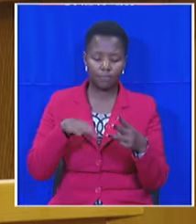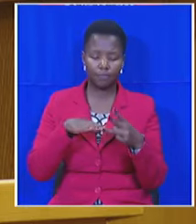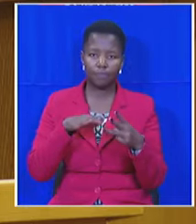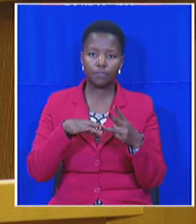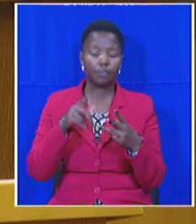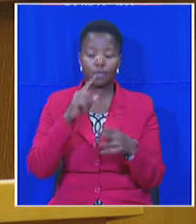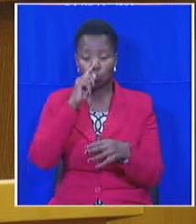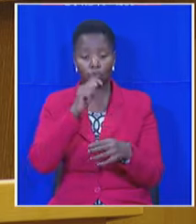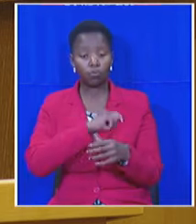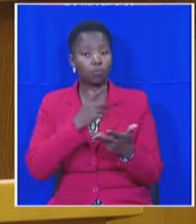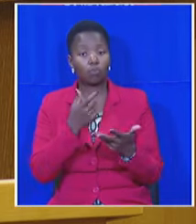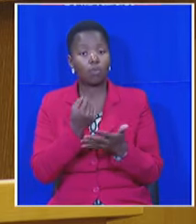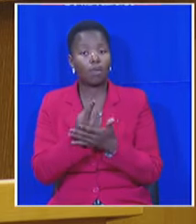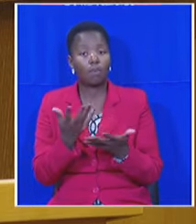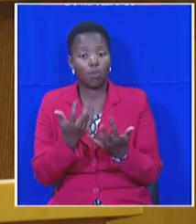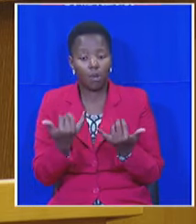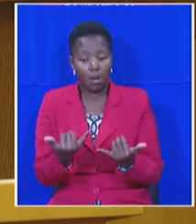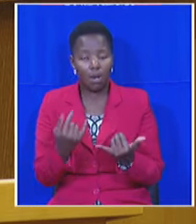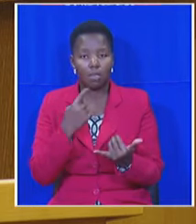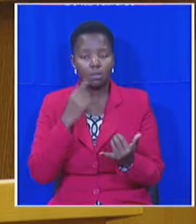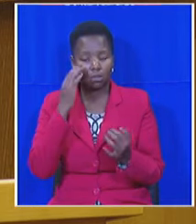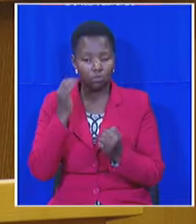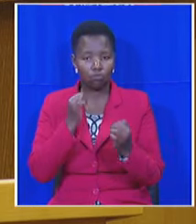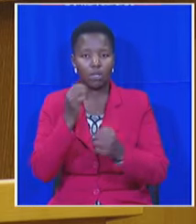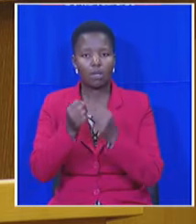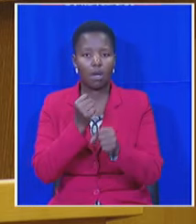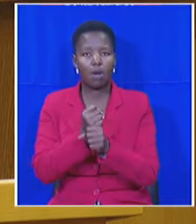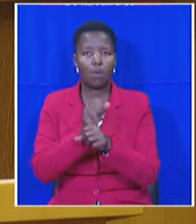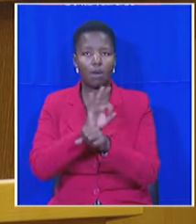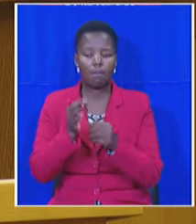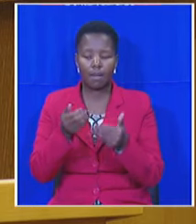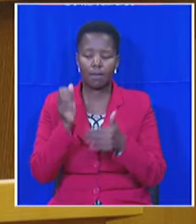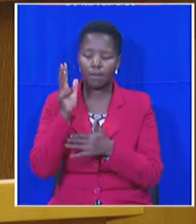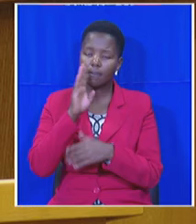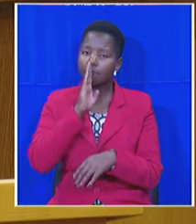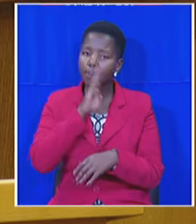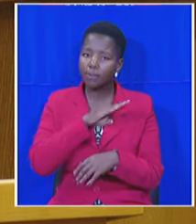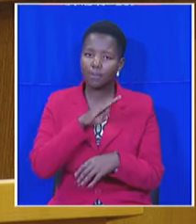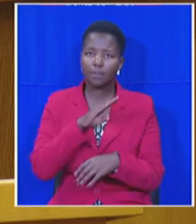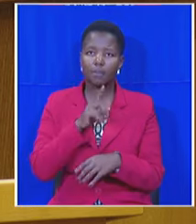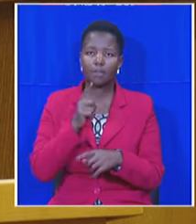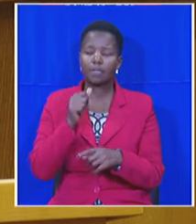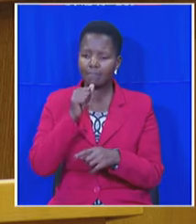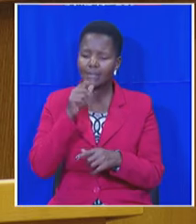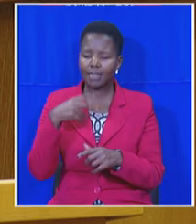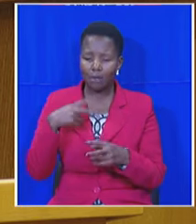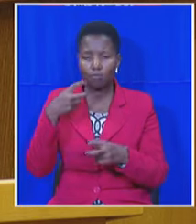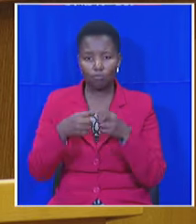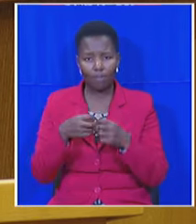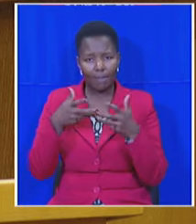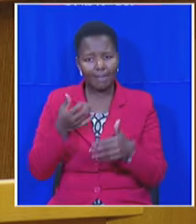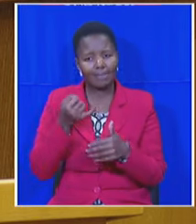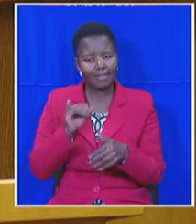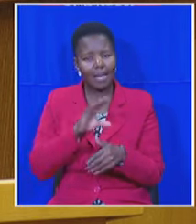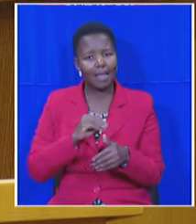reality. No entity presented their strategic and annual performance plans with regard for physical constraints. We're entering seemingly under the